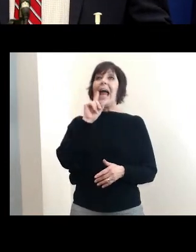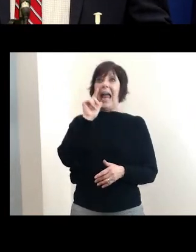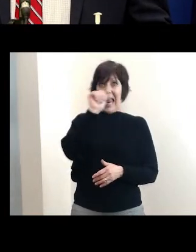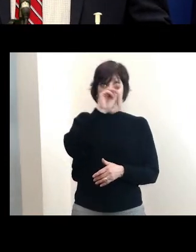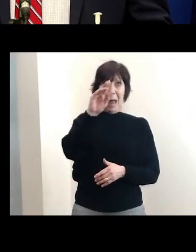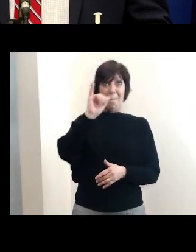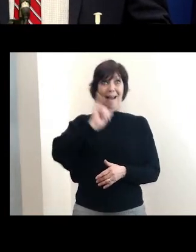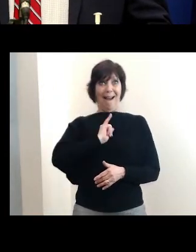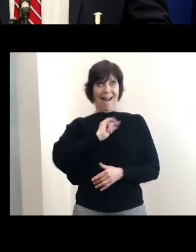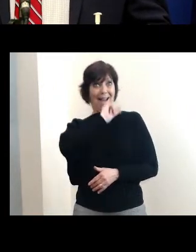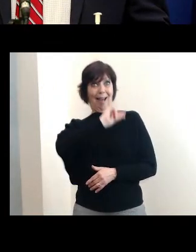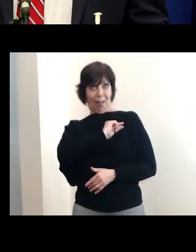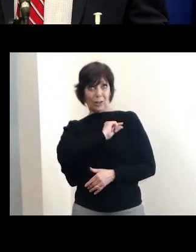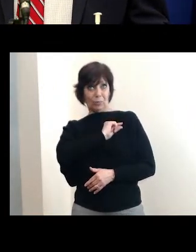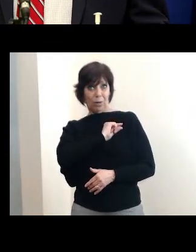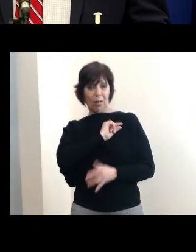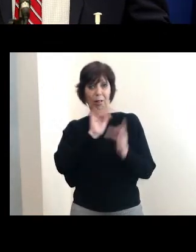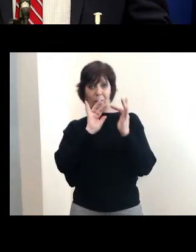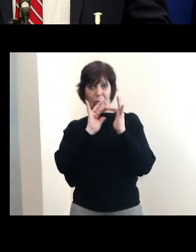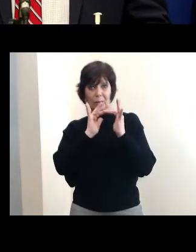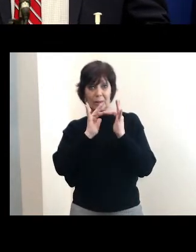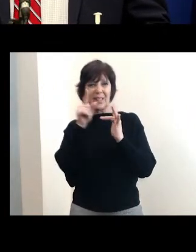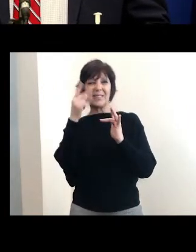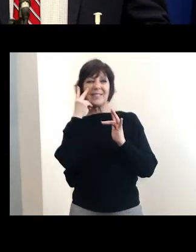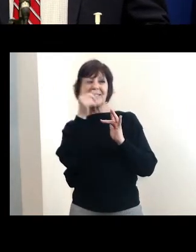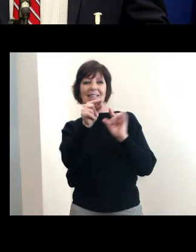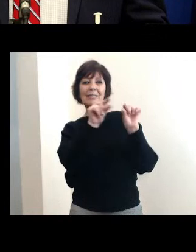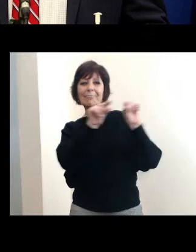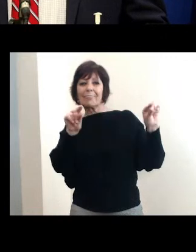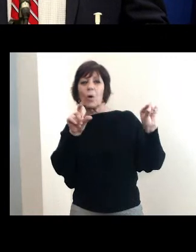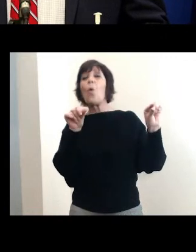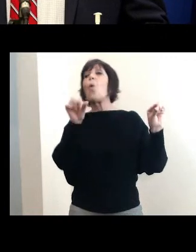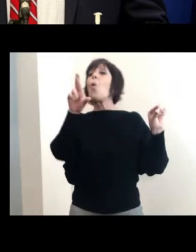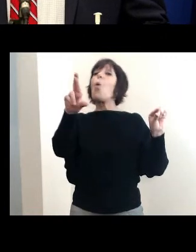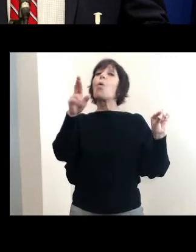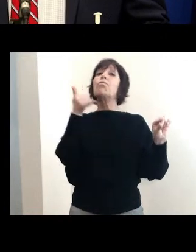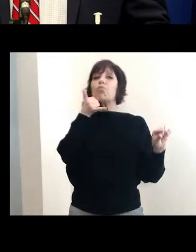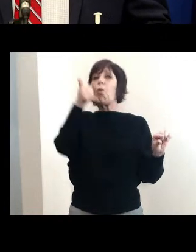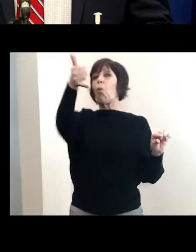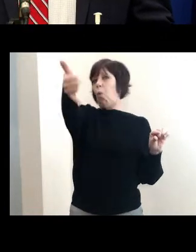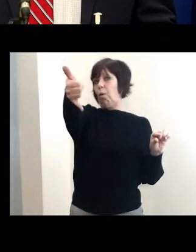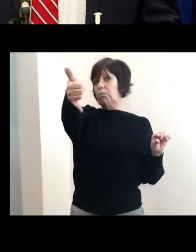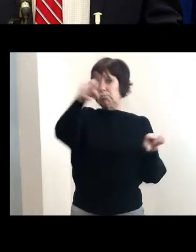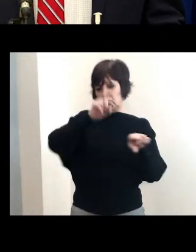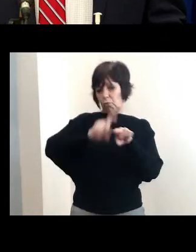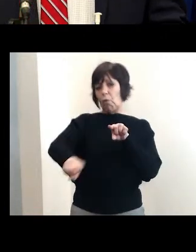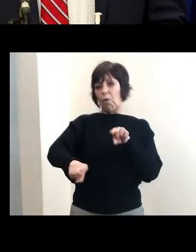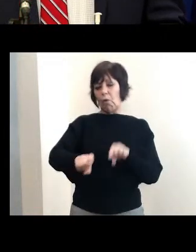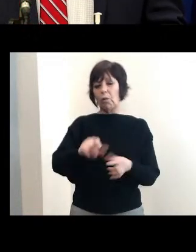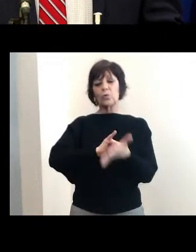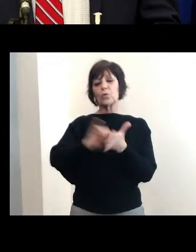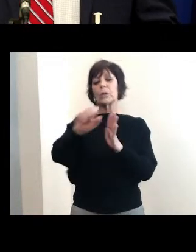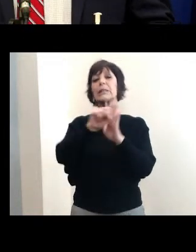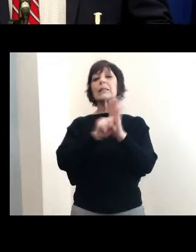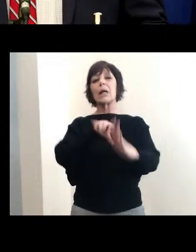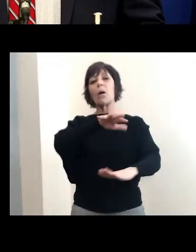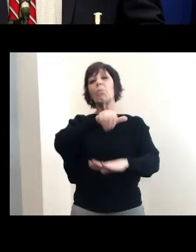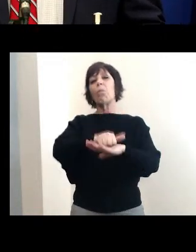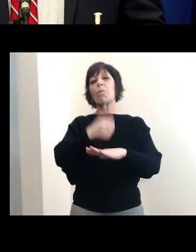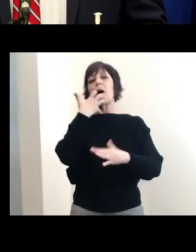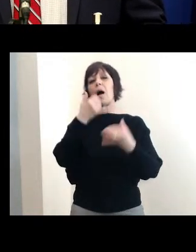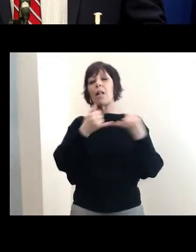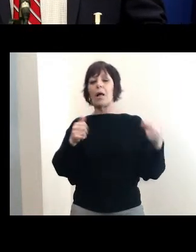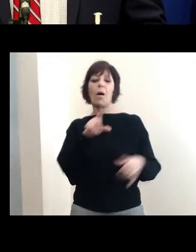New York State website, which is on the screen, or you can call the New York State appointment hotline